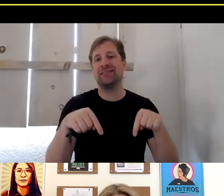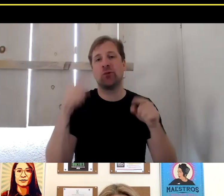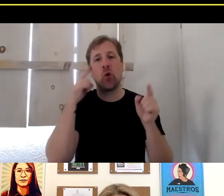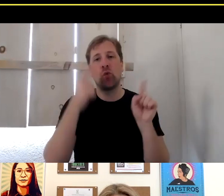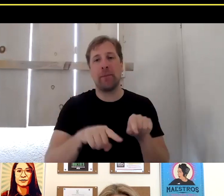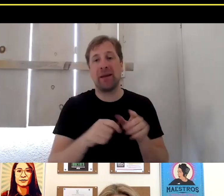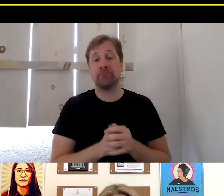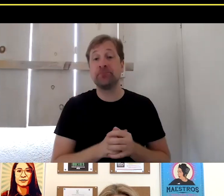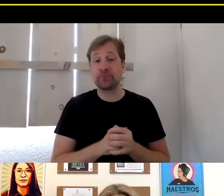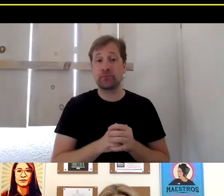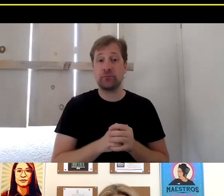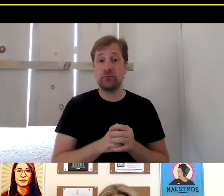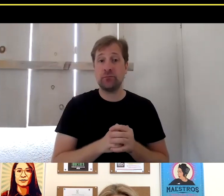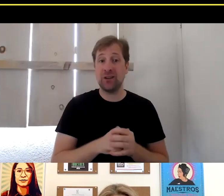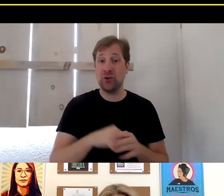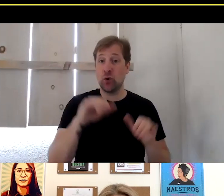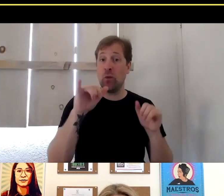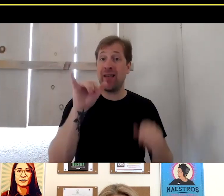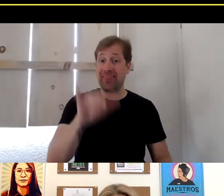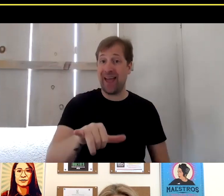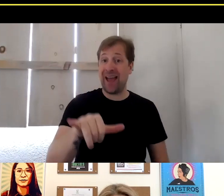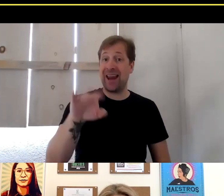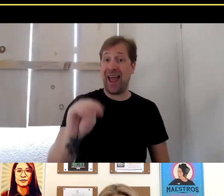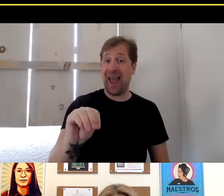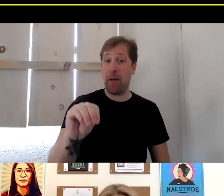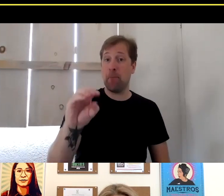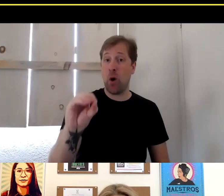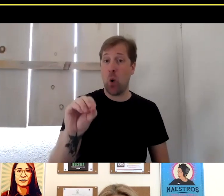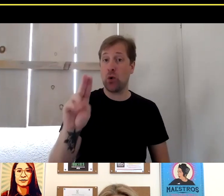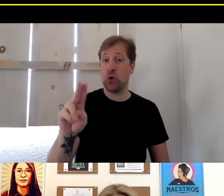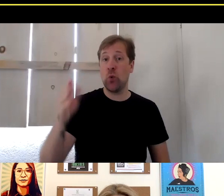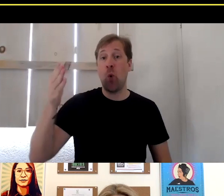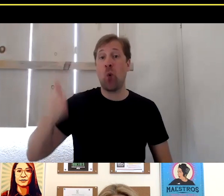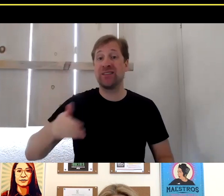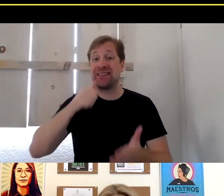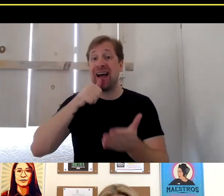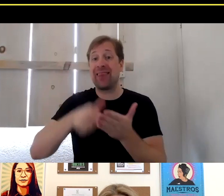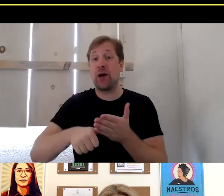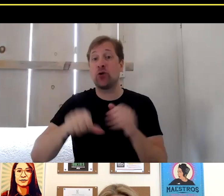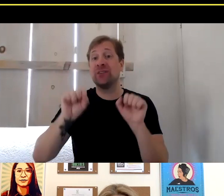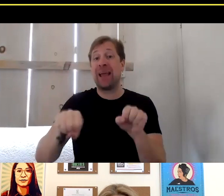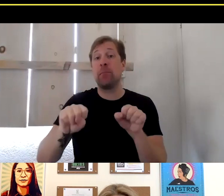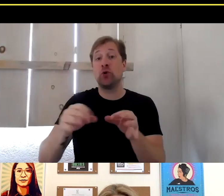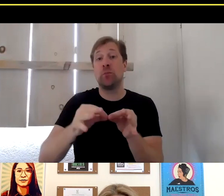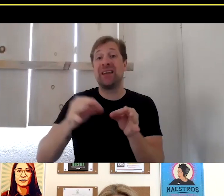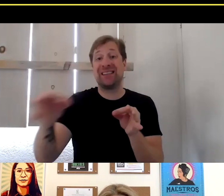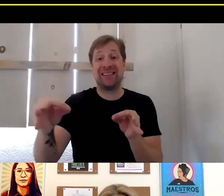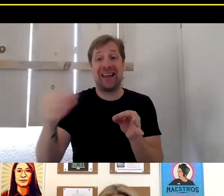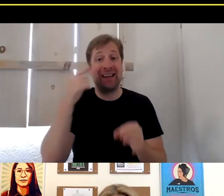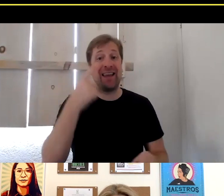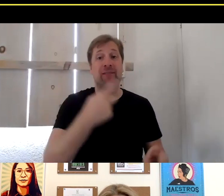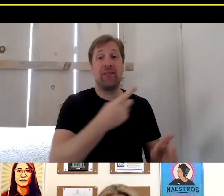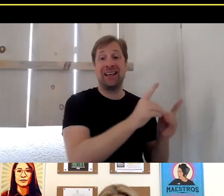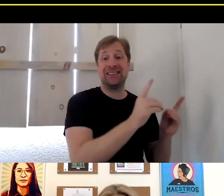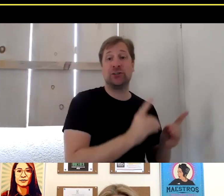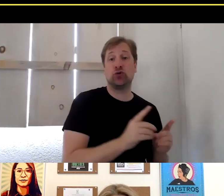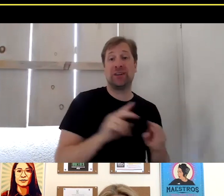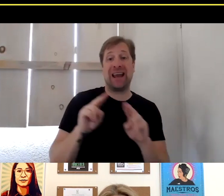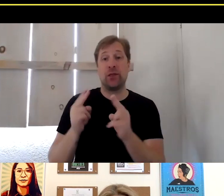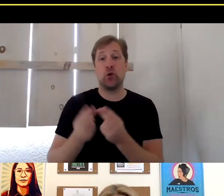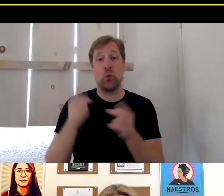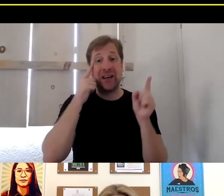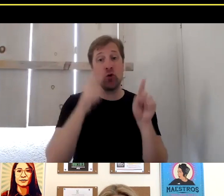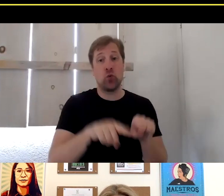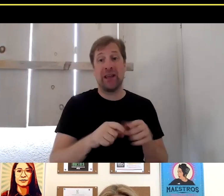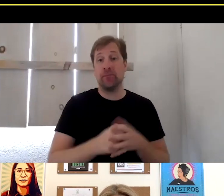And this MOU or side letter can be extended upon mutual agreement. We will continue